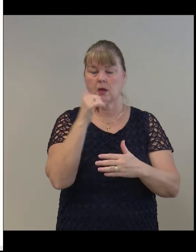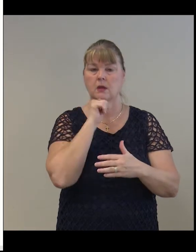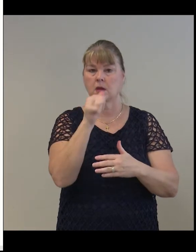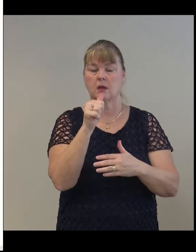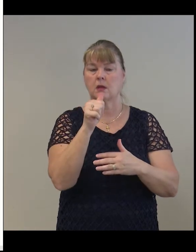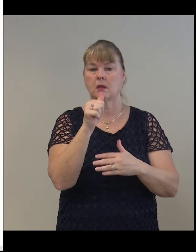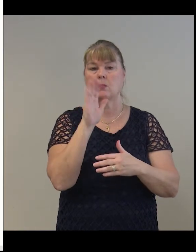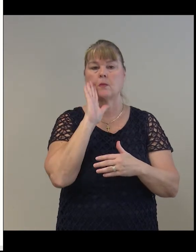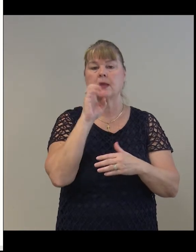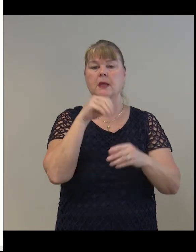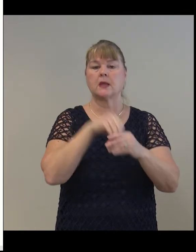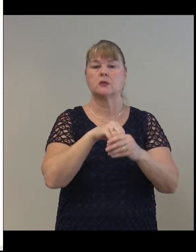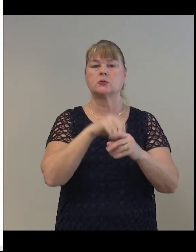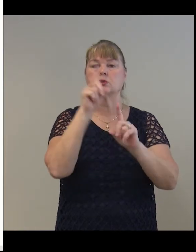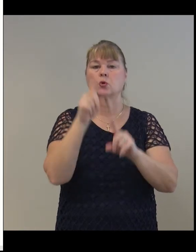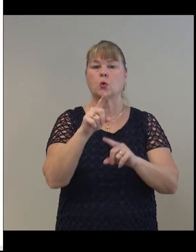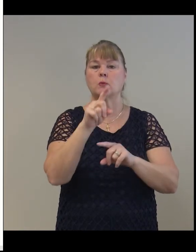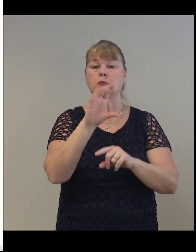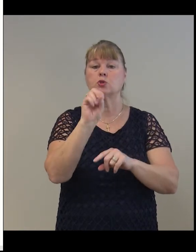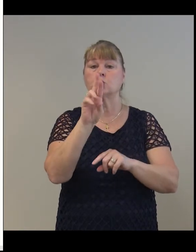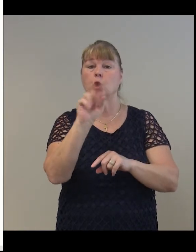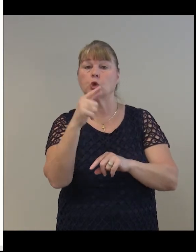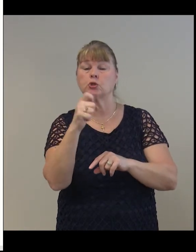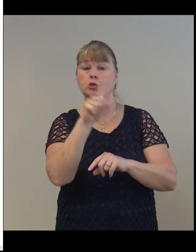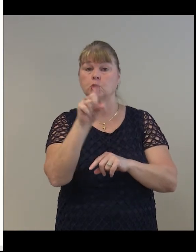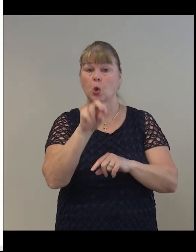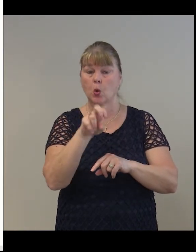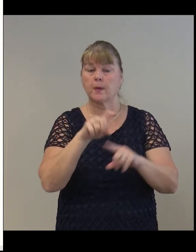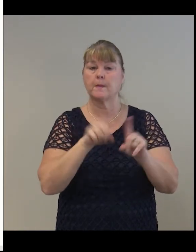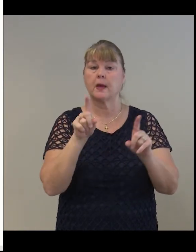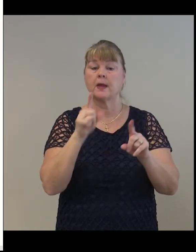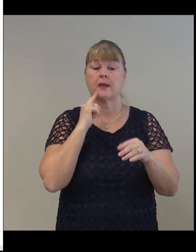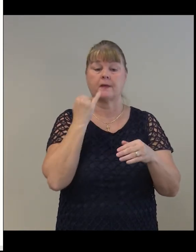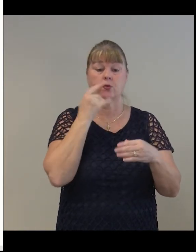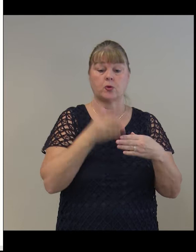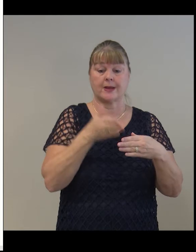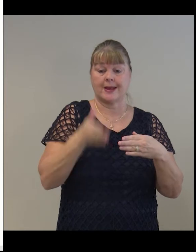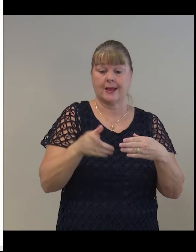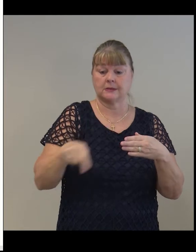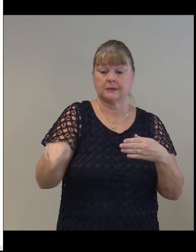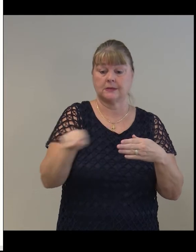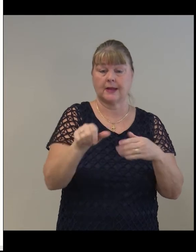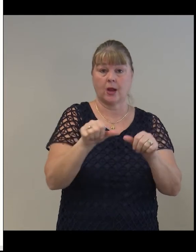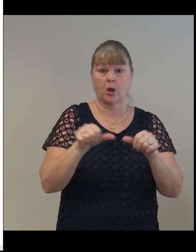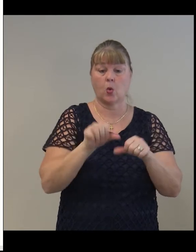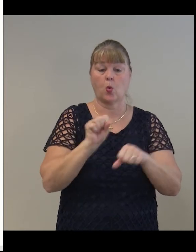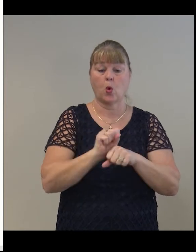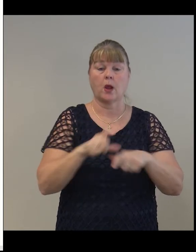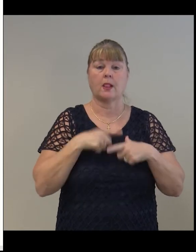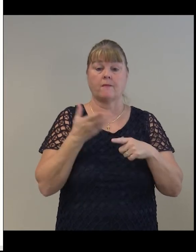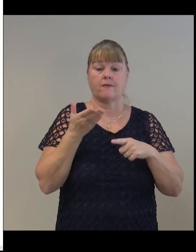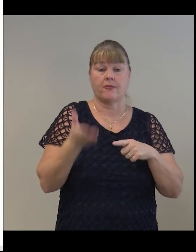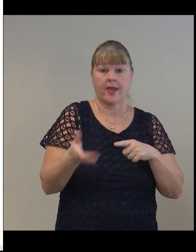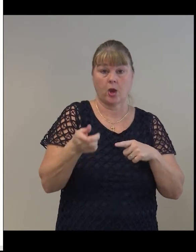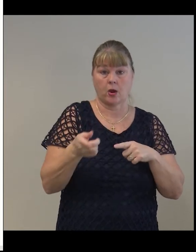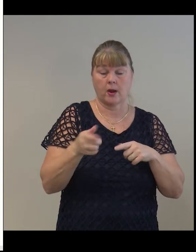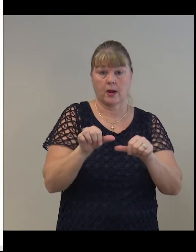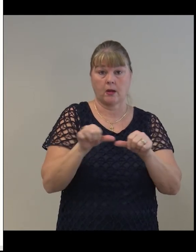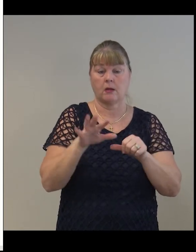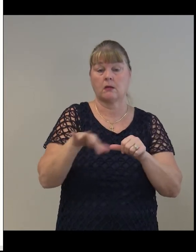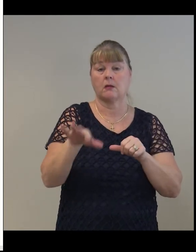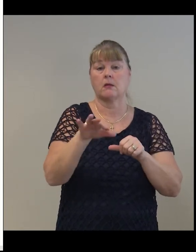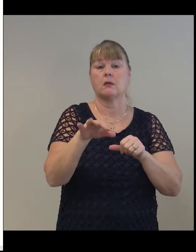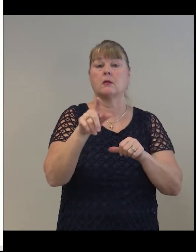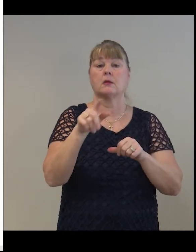next to Hunter or if you work or live on Hunter, that does not mean that you're immune to storm surge. That just means that